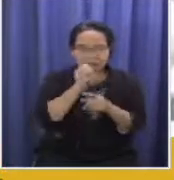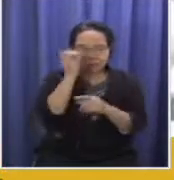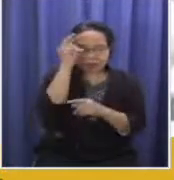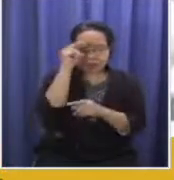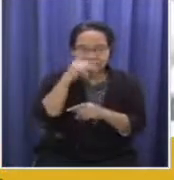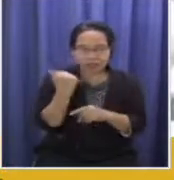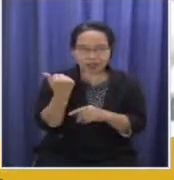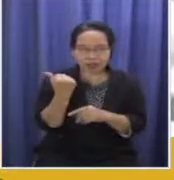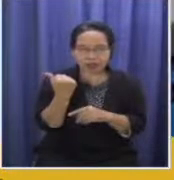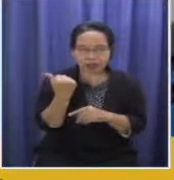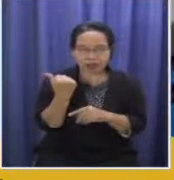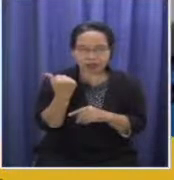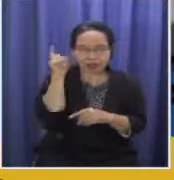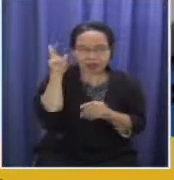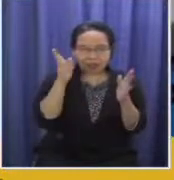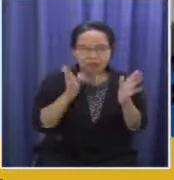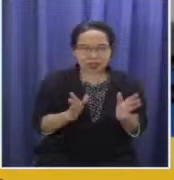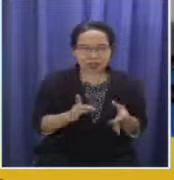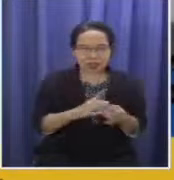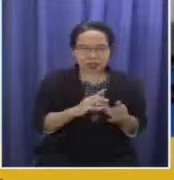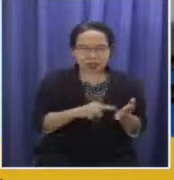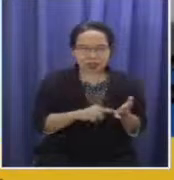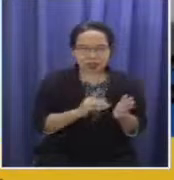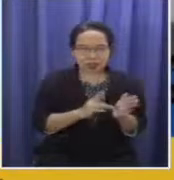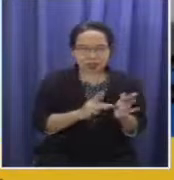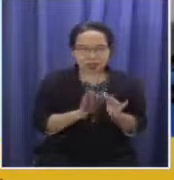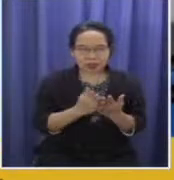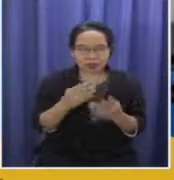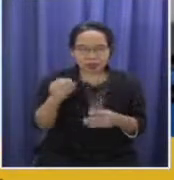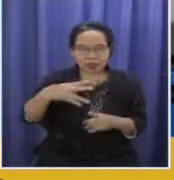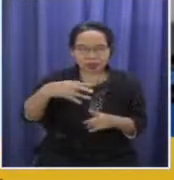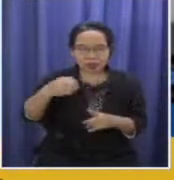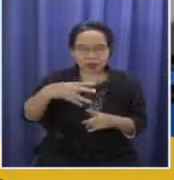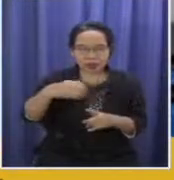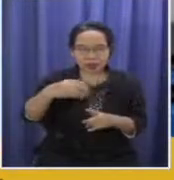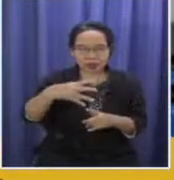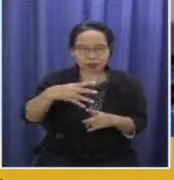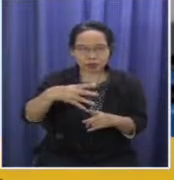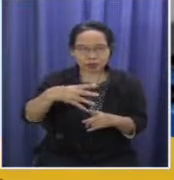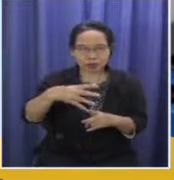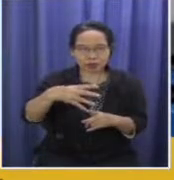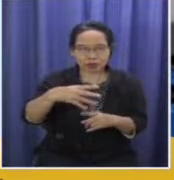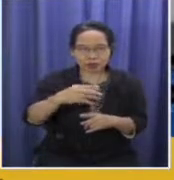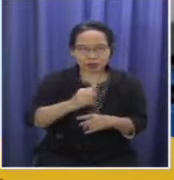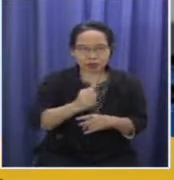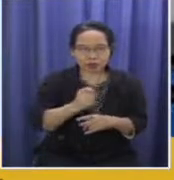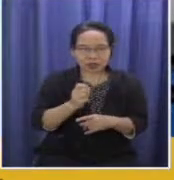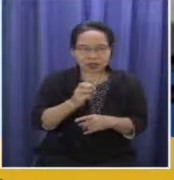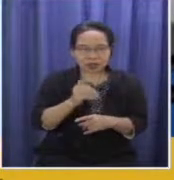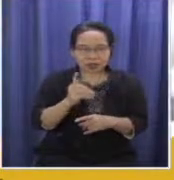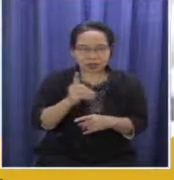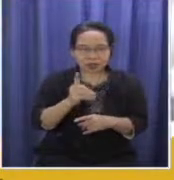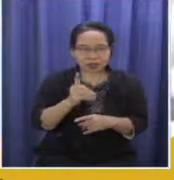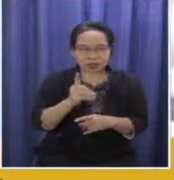and other listeners of this exposition. The asteroid is